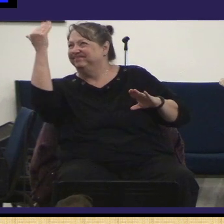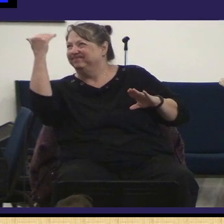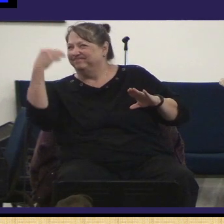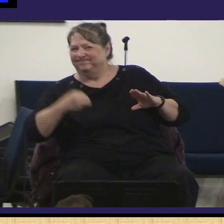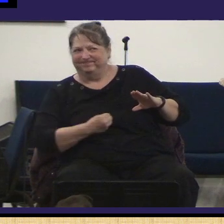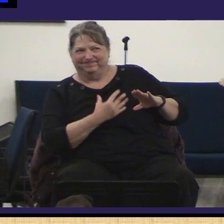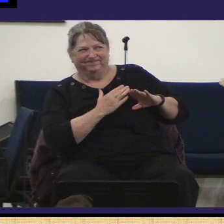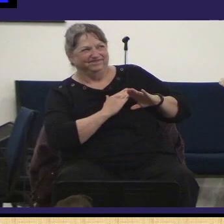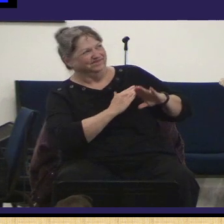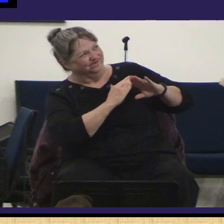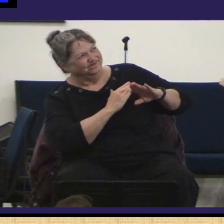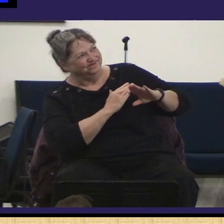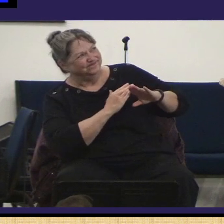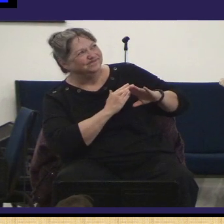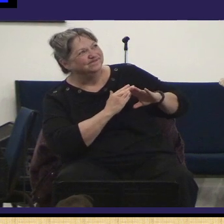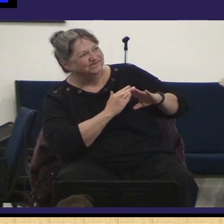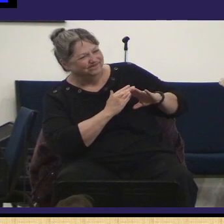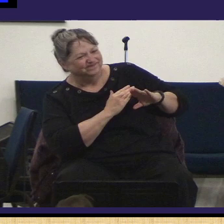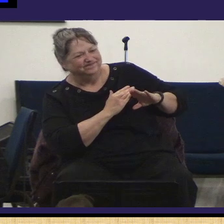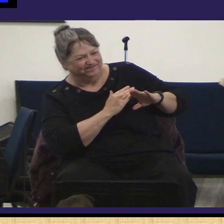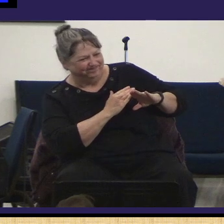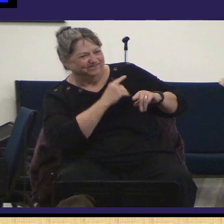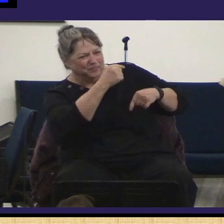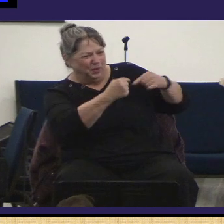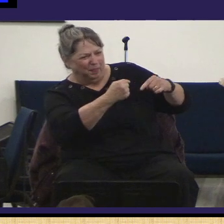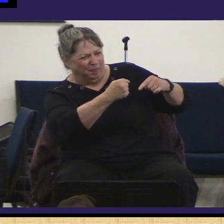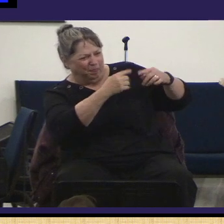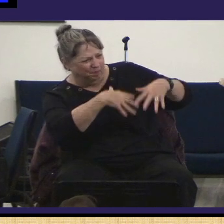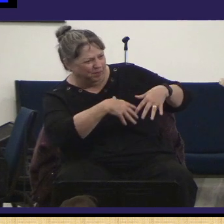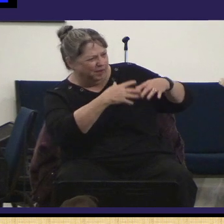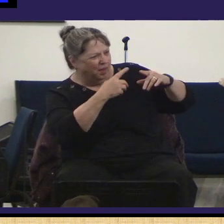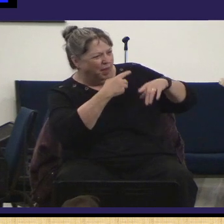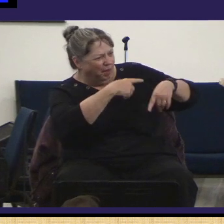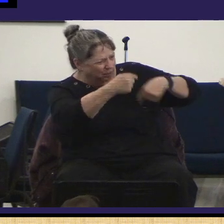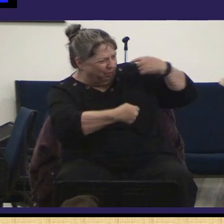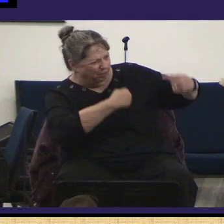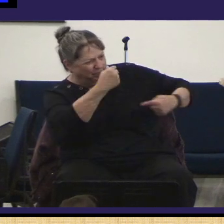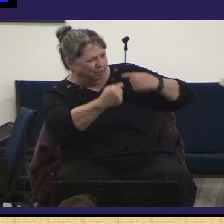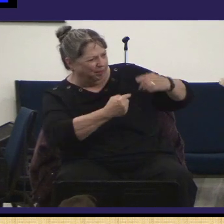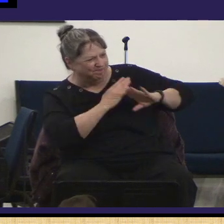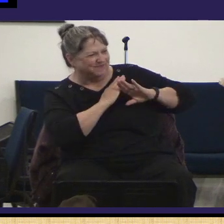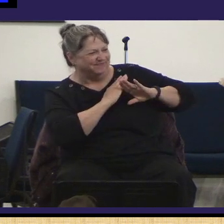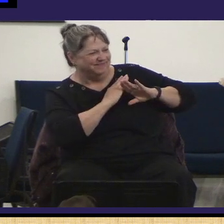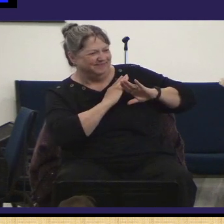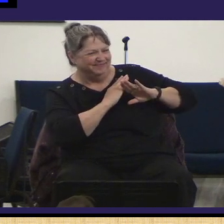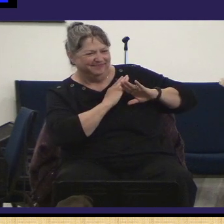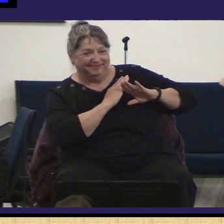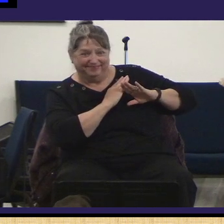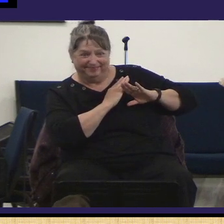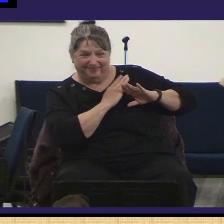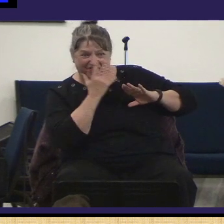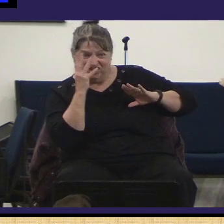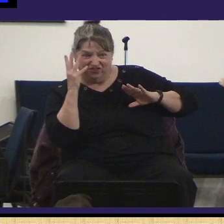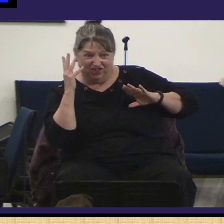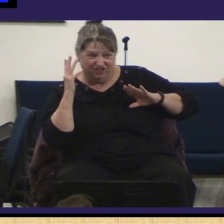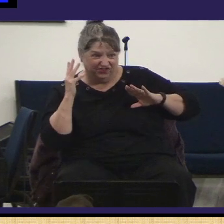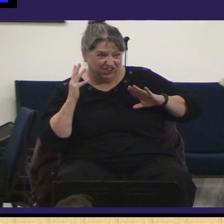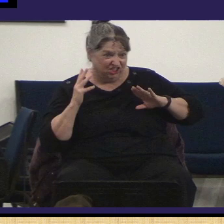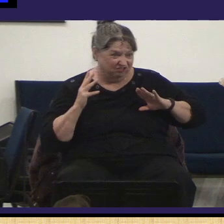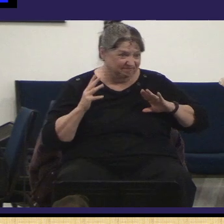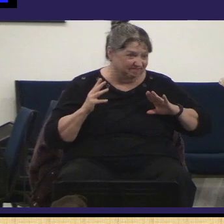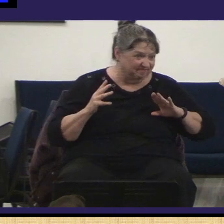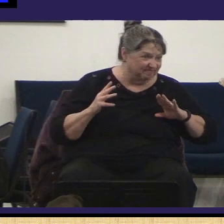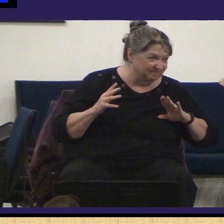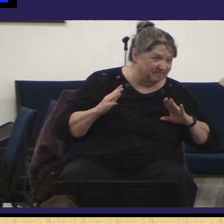who we are, the breastplate of righteousness protects our hearts and reminds us that we have been declared righteous.